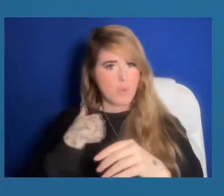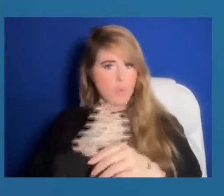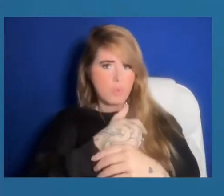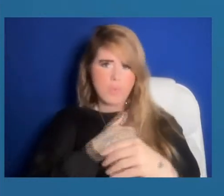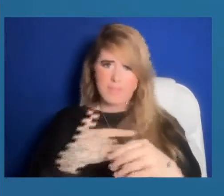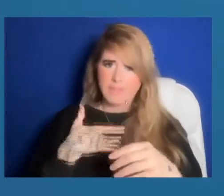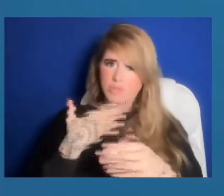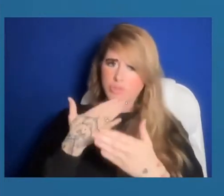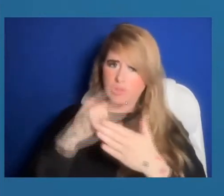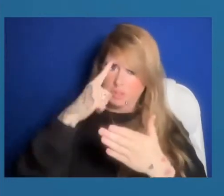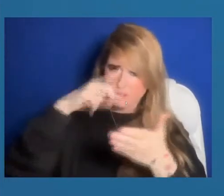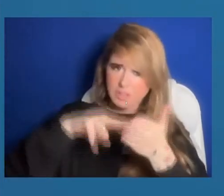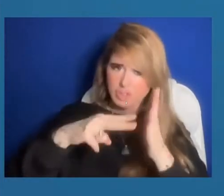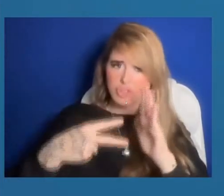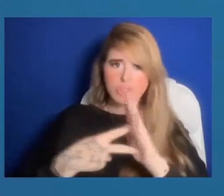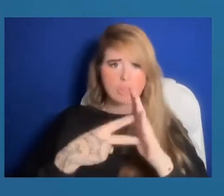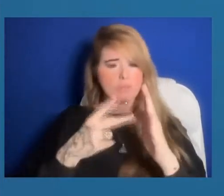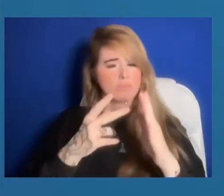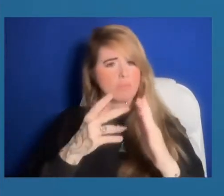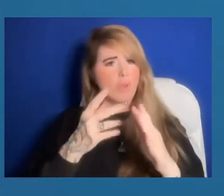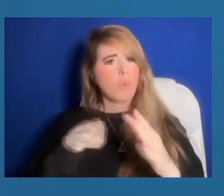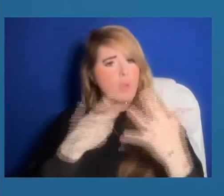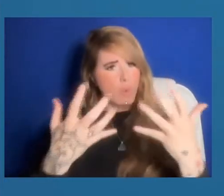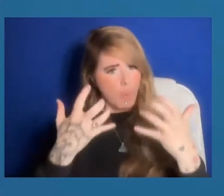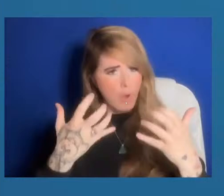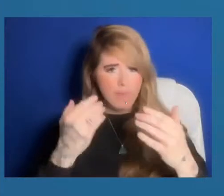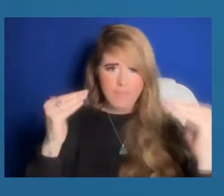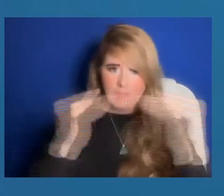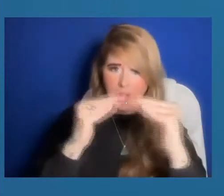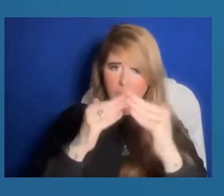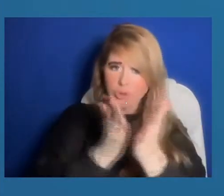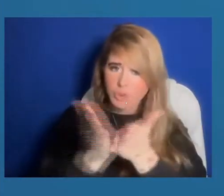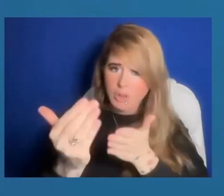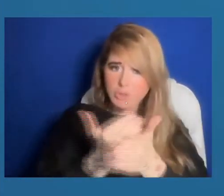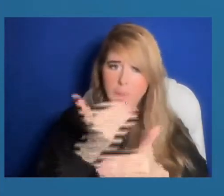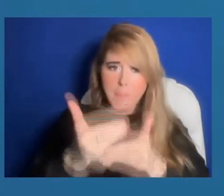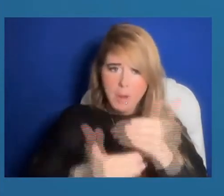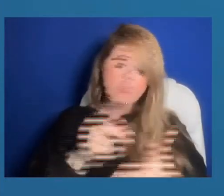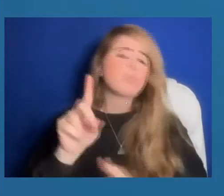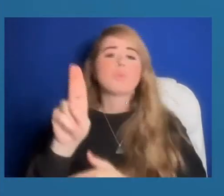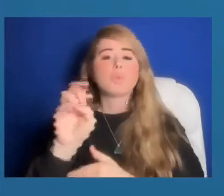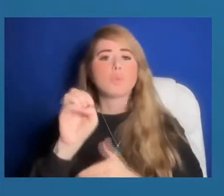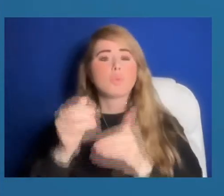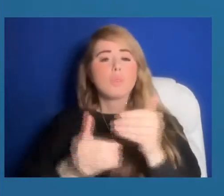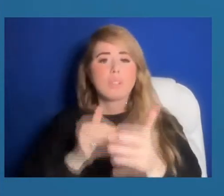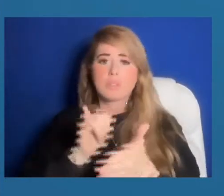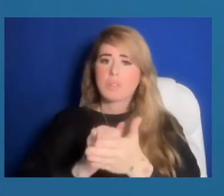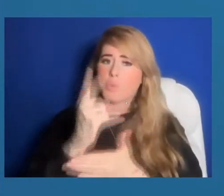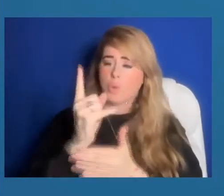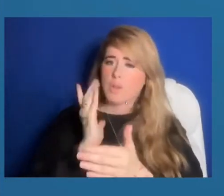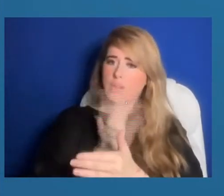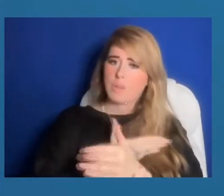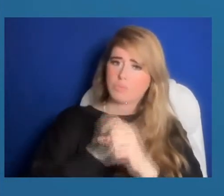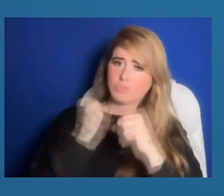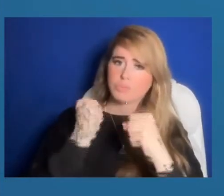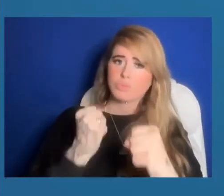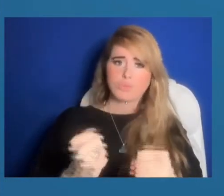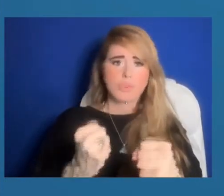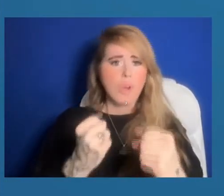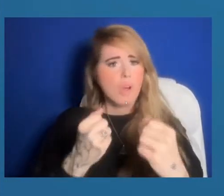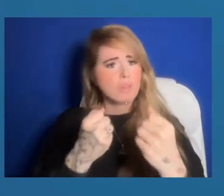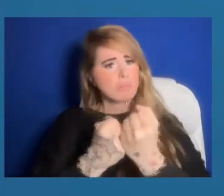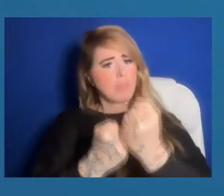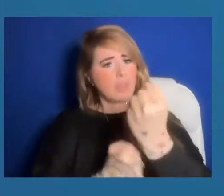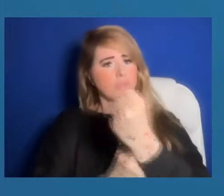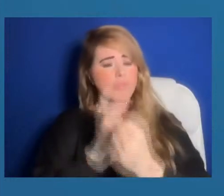a fair and transparent legal process. And due process is one of the firmest pillars of our criminal justice system and